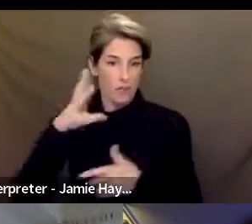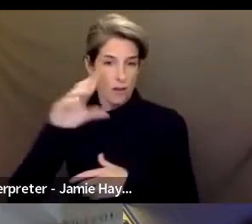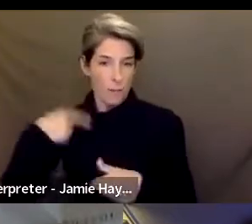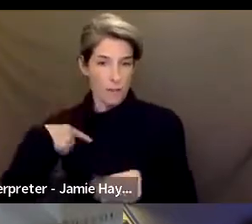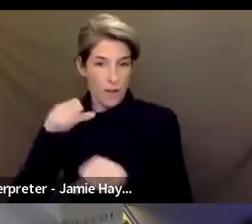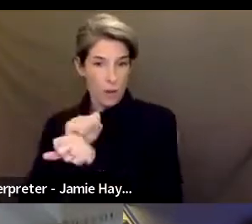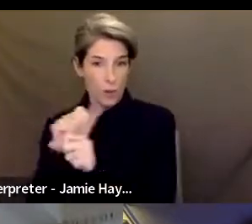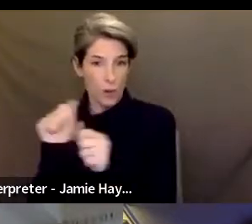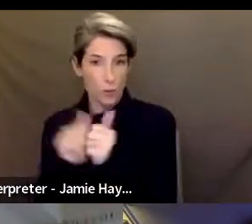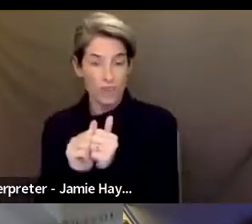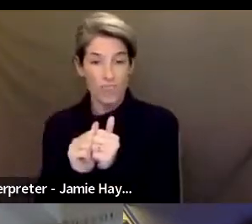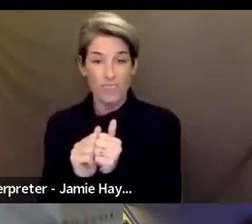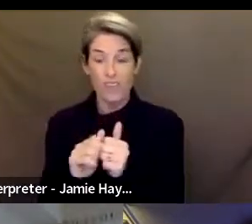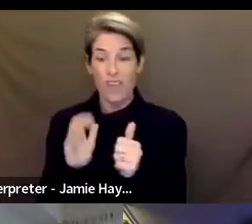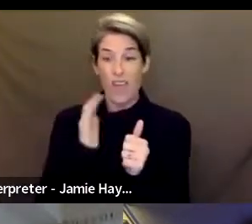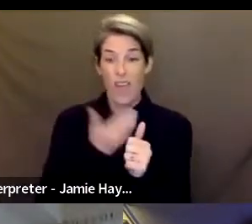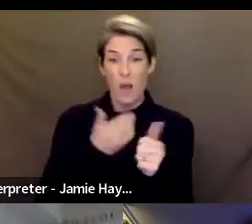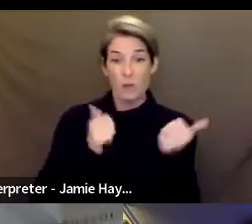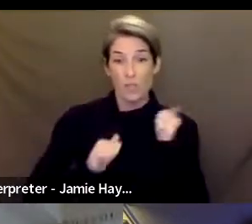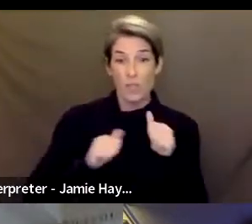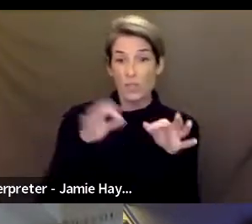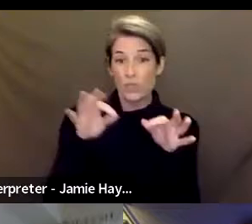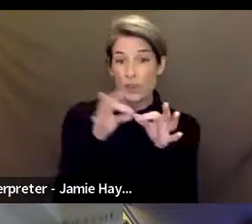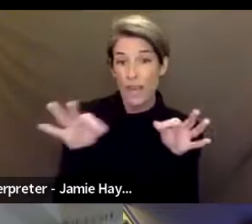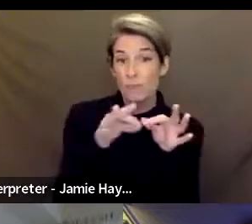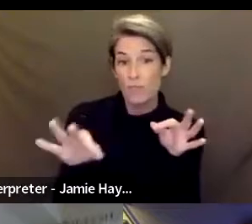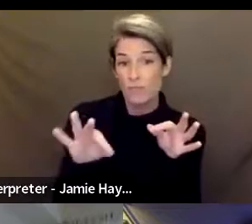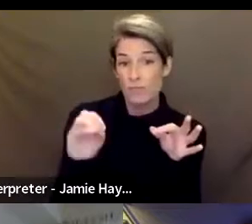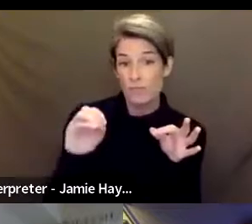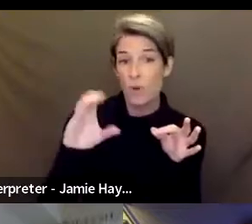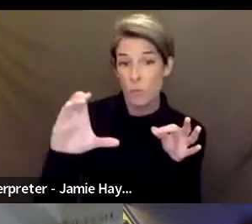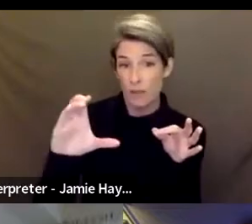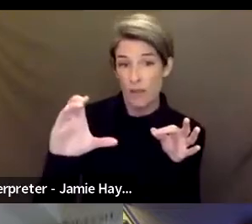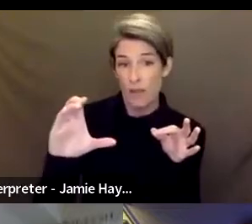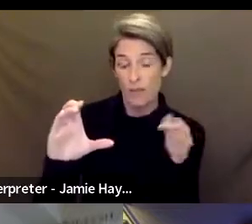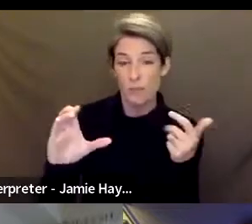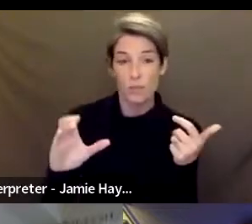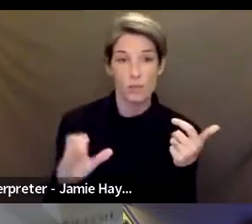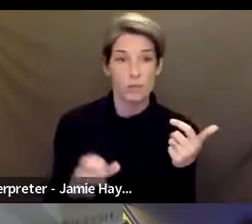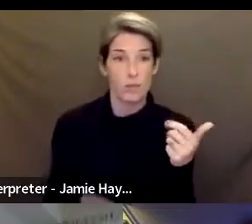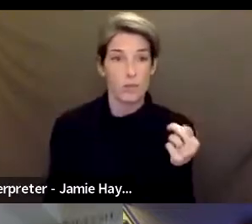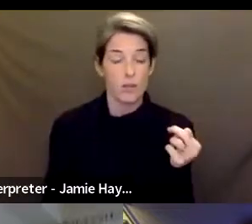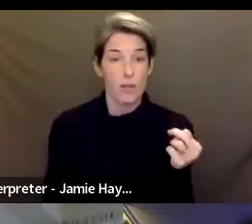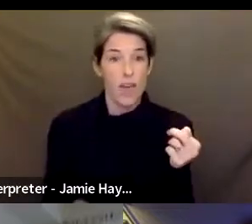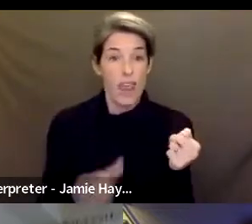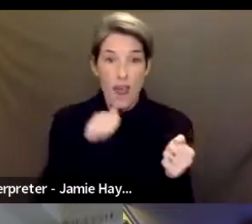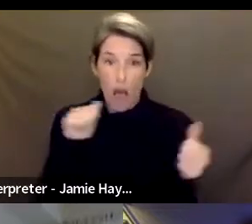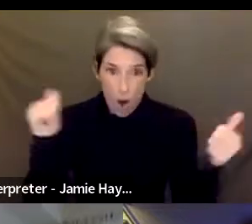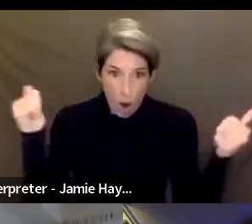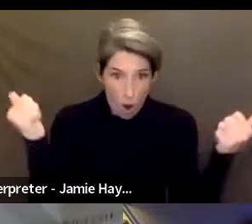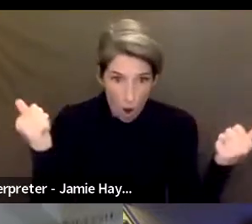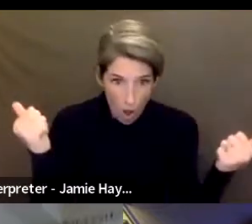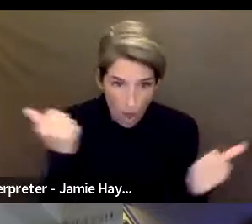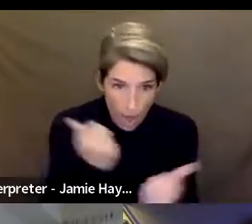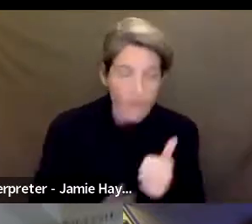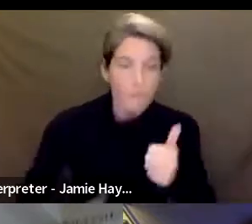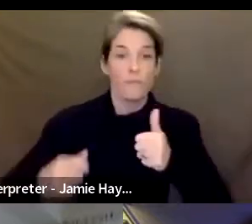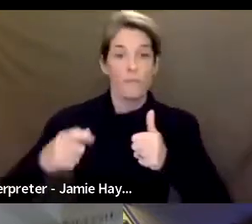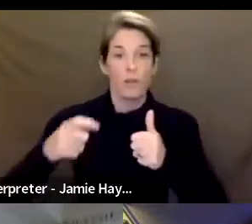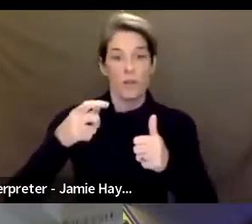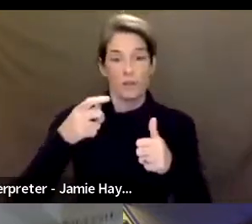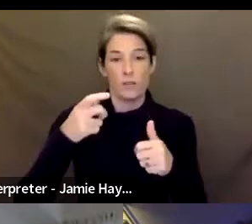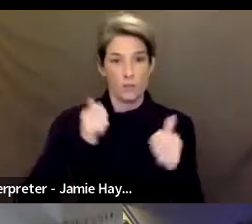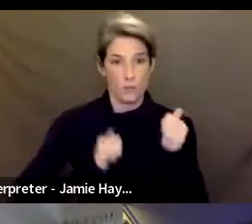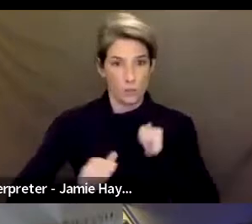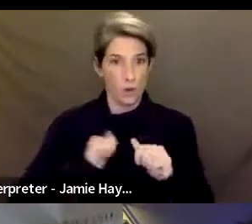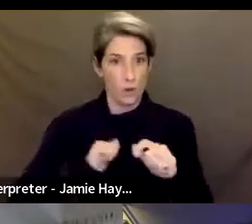A third are live captioned. We don't have the money to do every single performance live captioned, but we do have PowerPoint, and